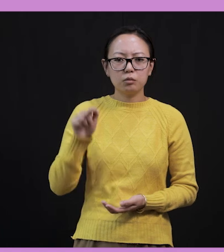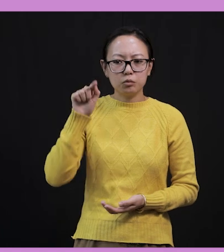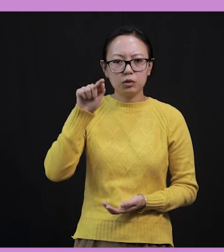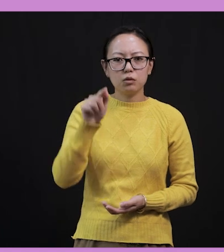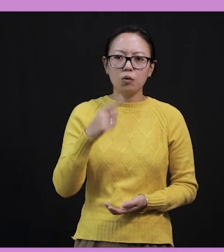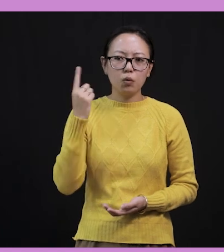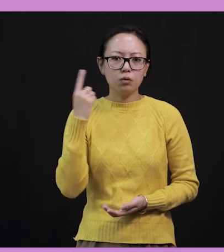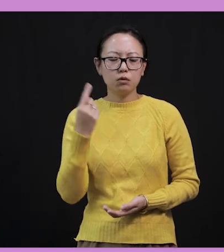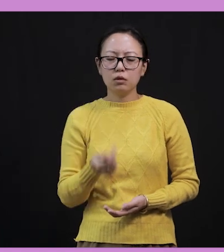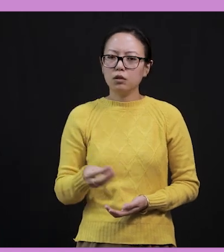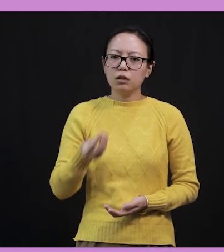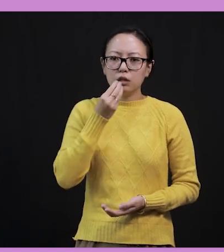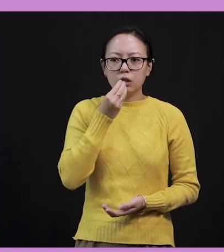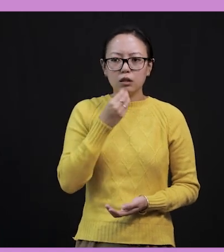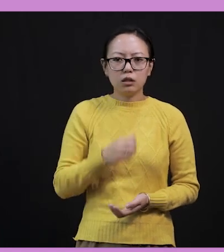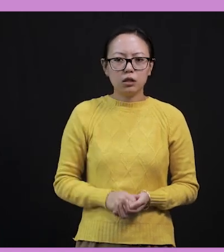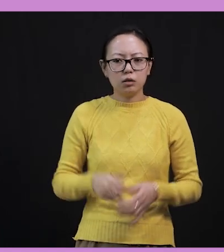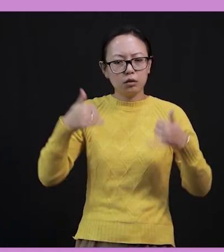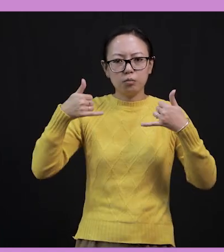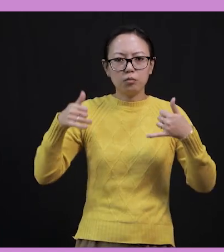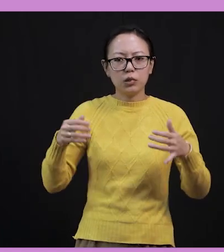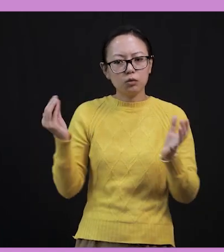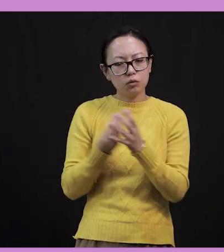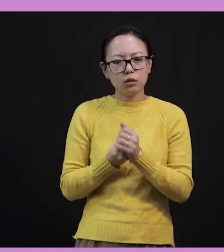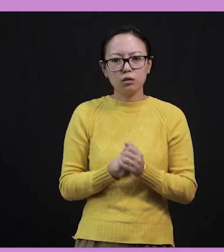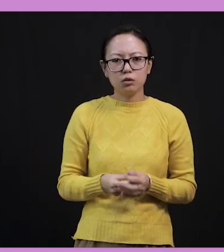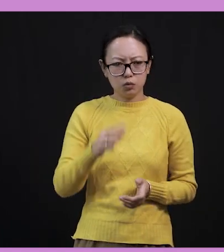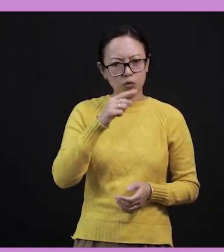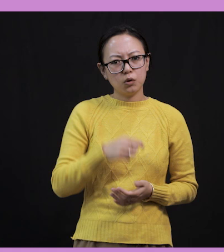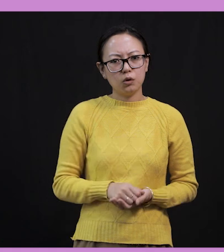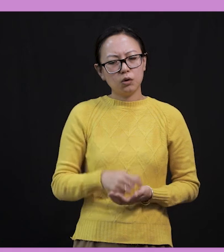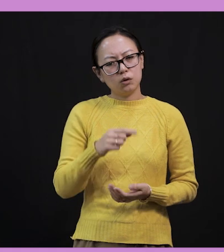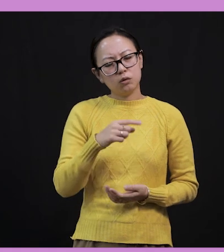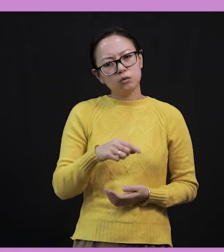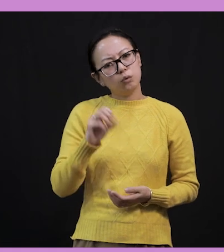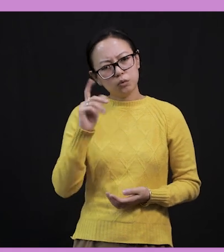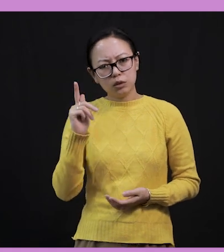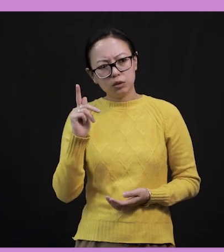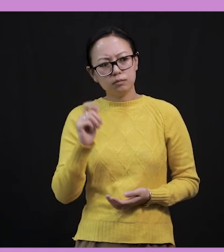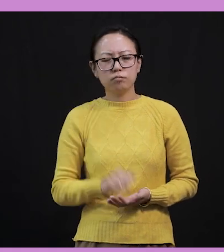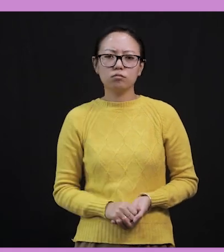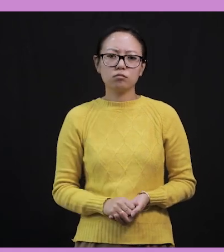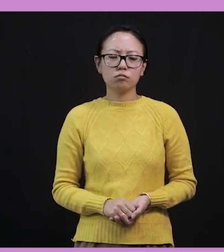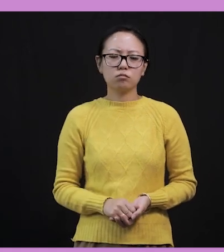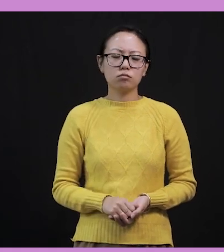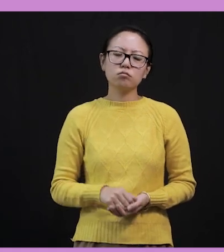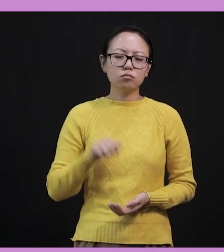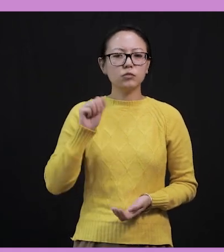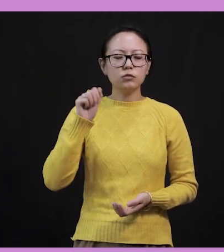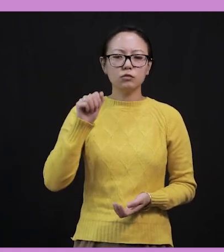because he's just going to eat up insects and not me. So yes, it is absolutely safe to play with them. Next